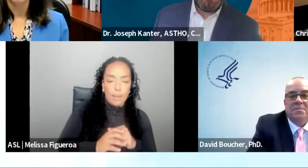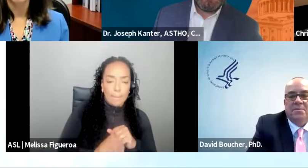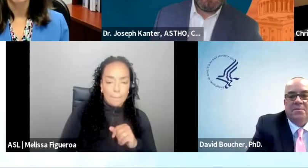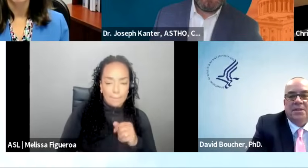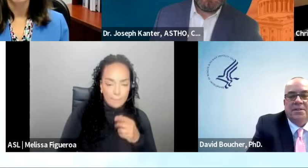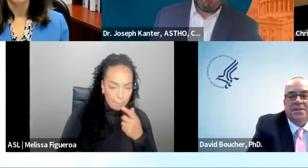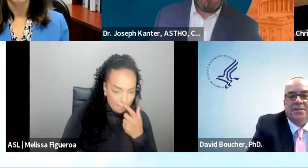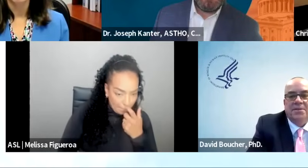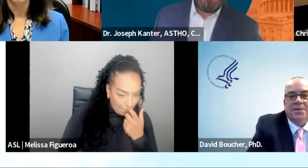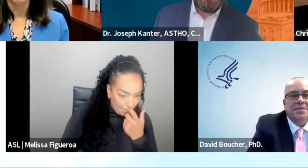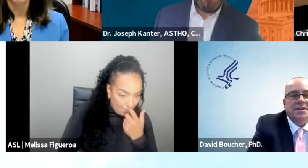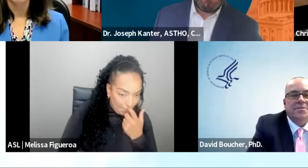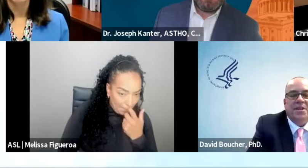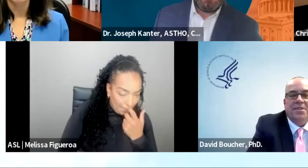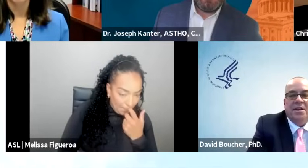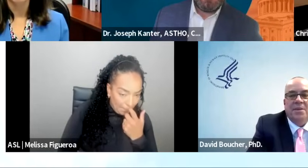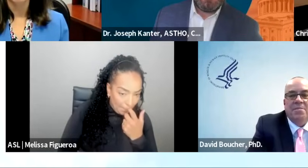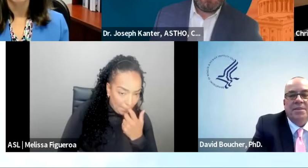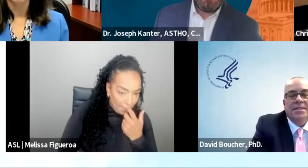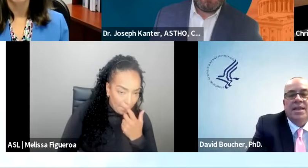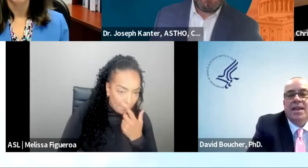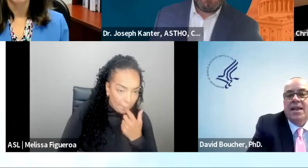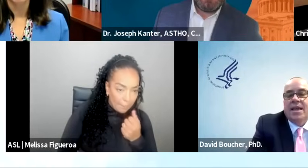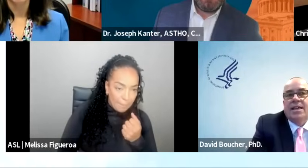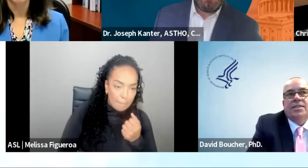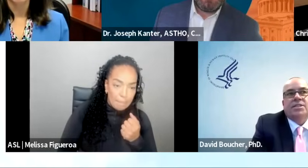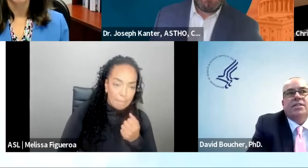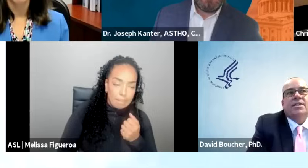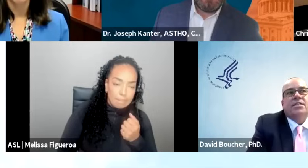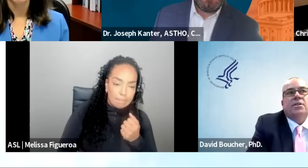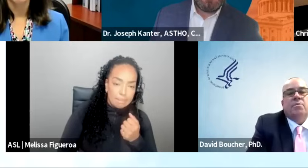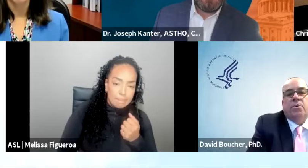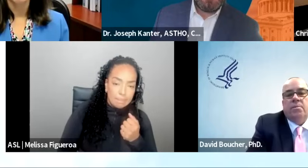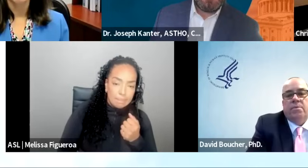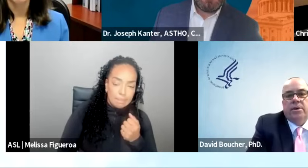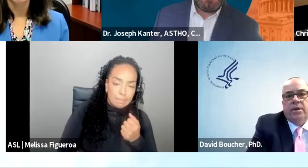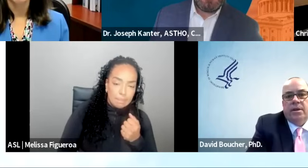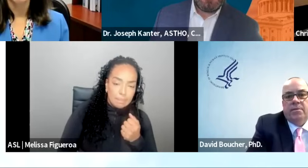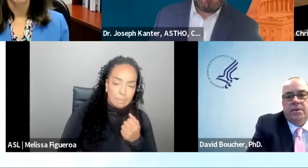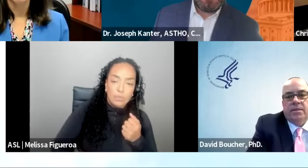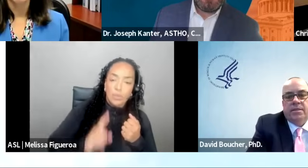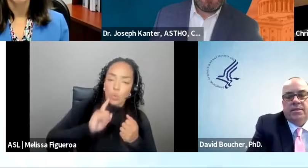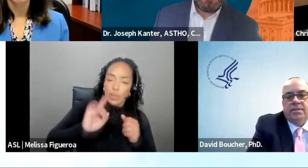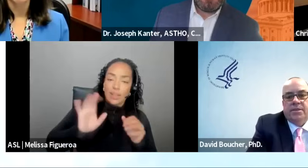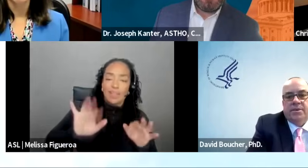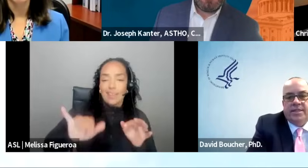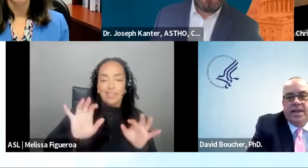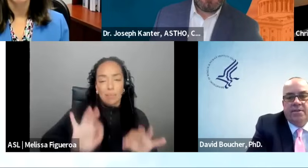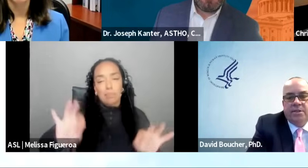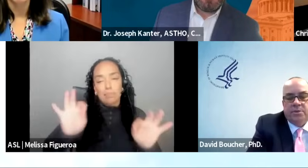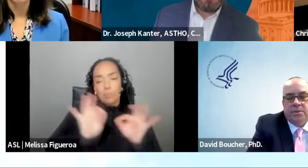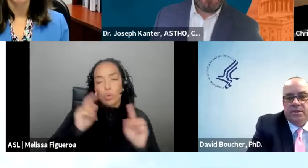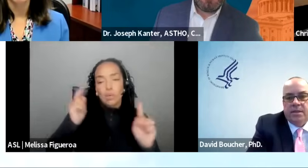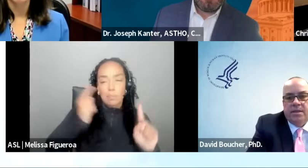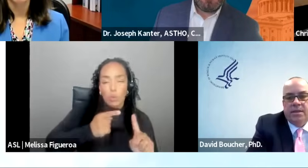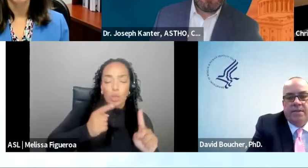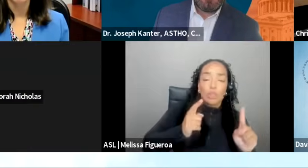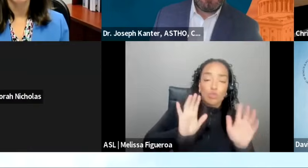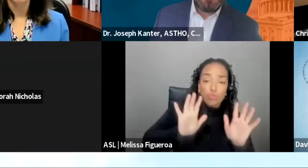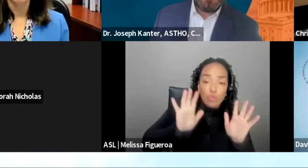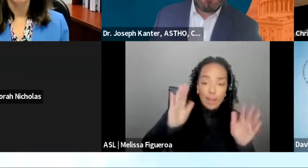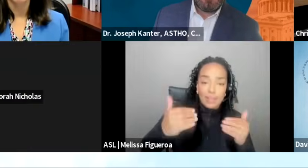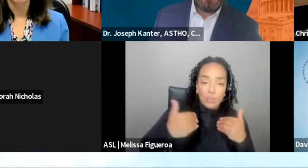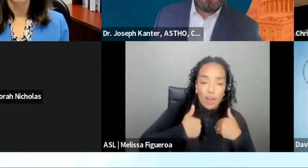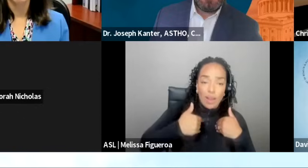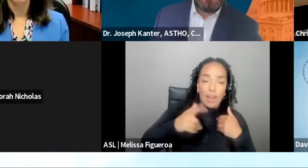Really you can cover anything I might miss. It's just such an important point. It's great to have the tools. They